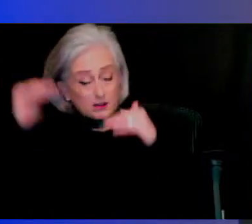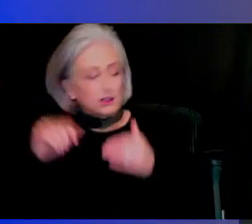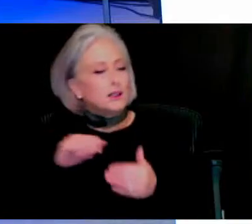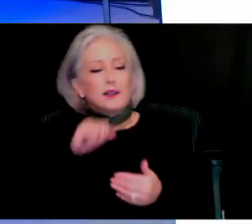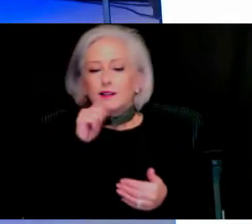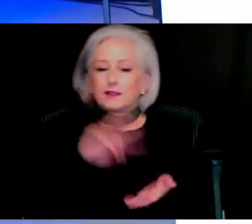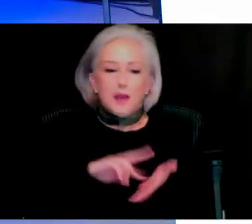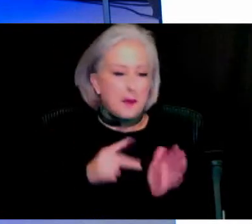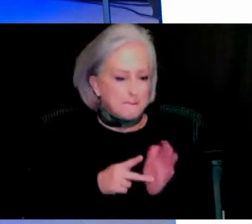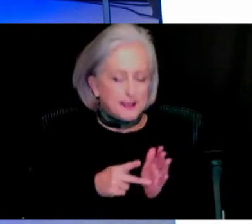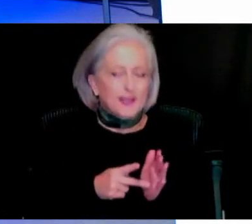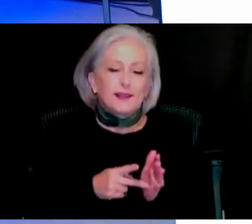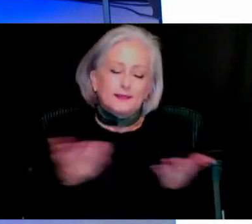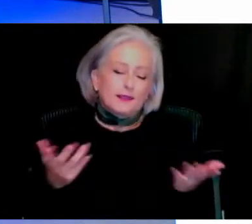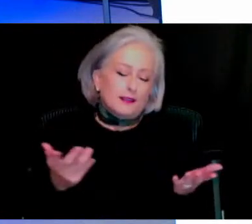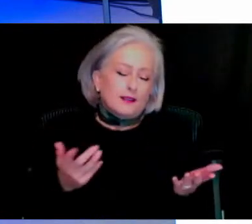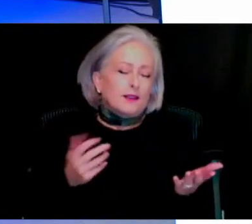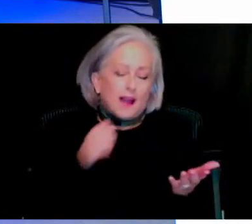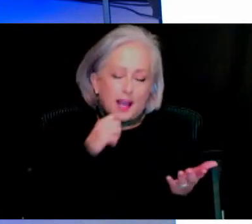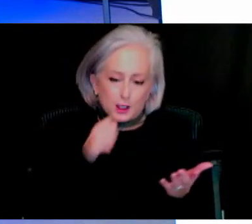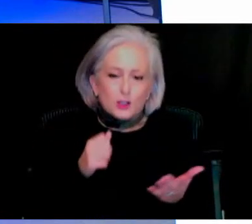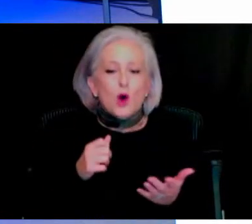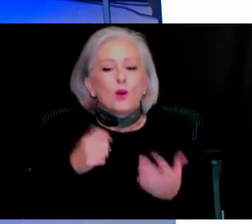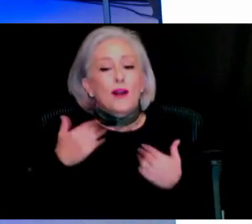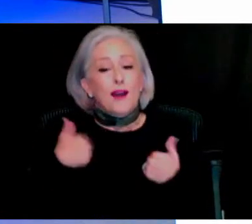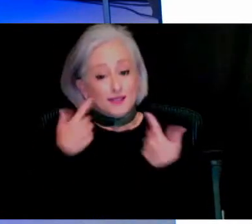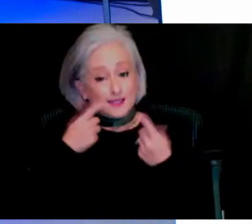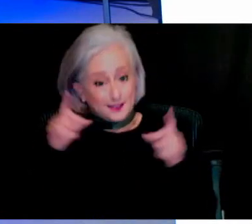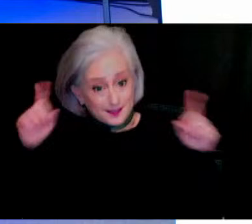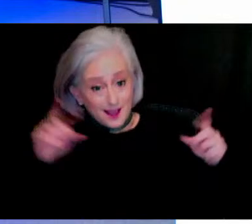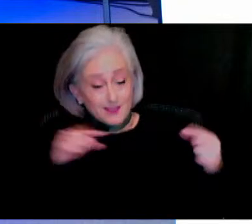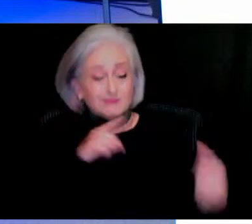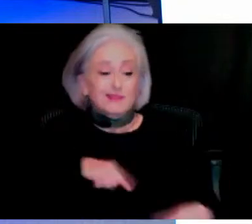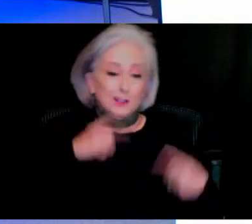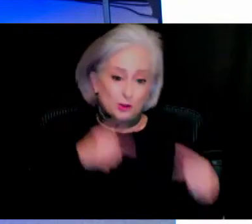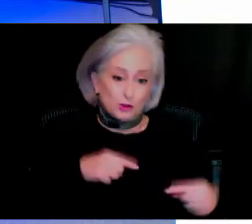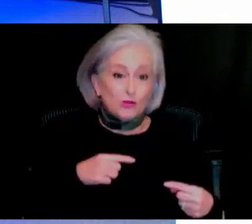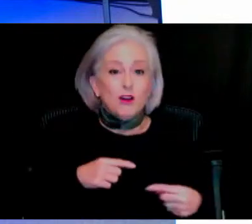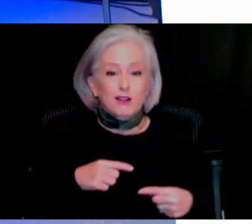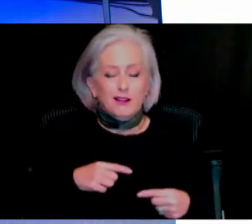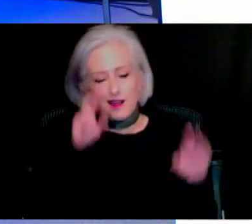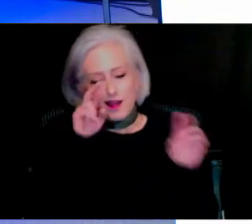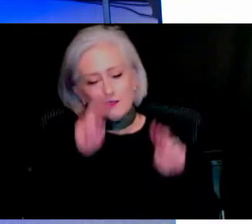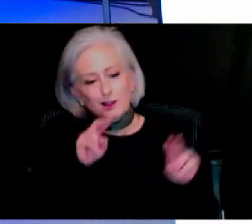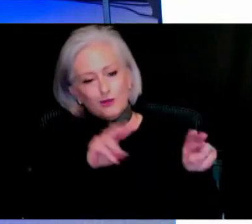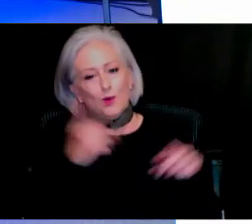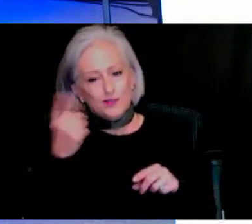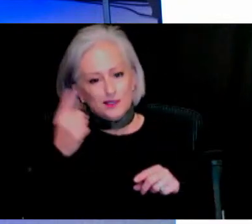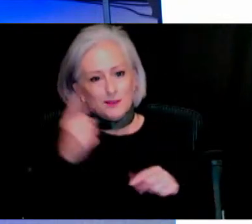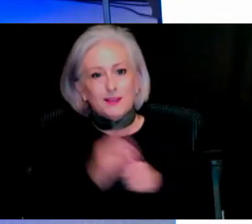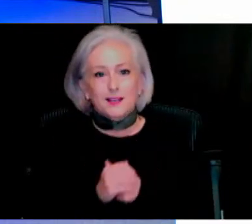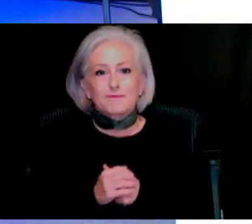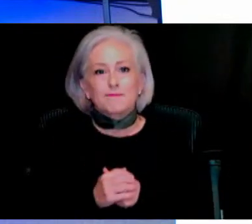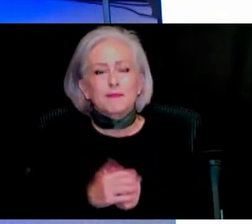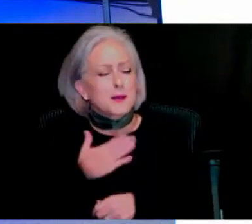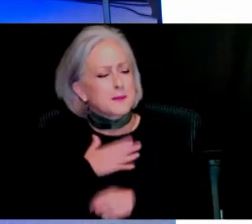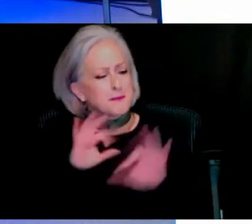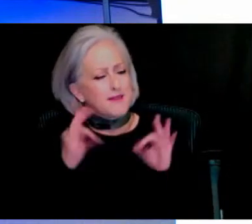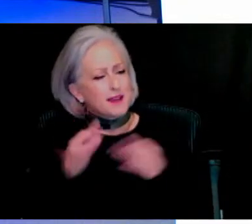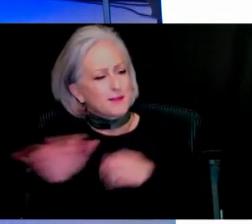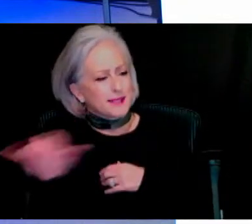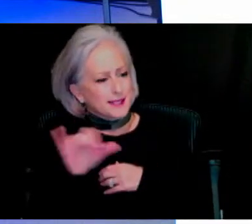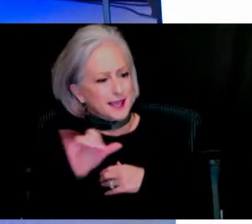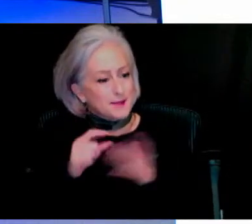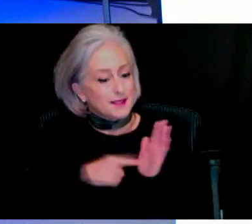And everybody's family unit looks different. Our families look somewhat similar. We got young kiddos together, but a lot of times people's families are their neighbors and